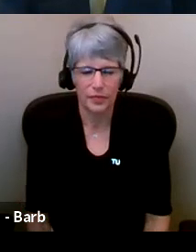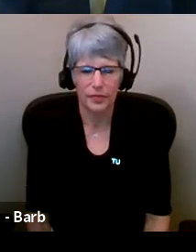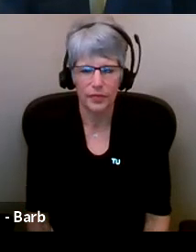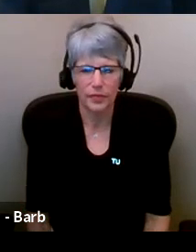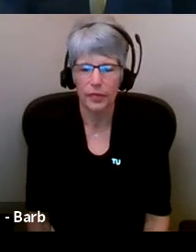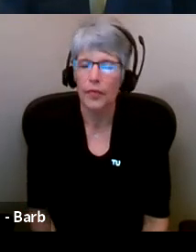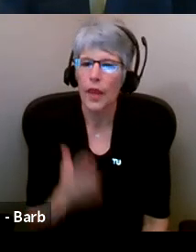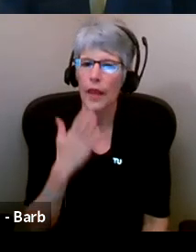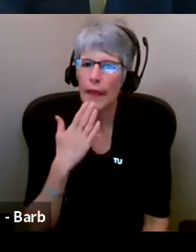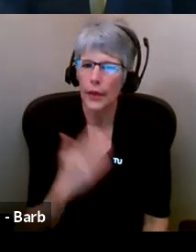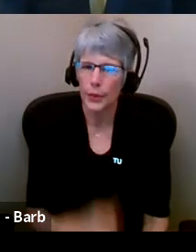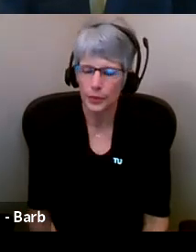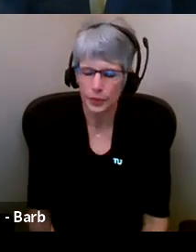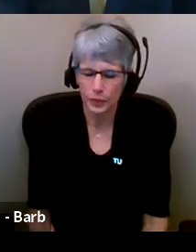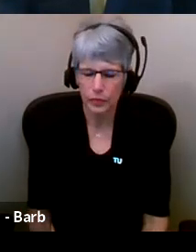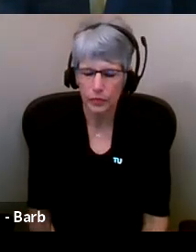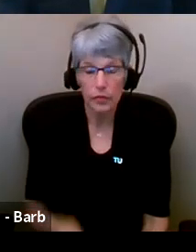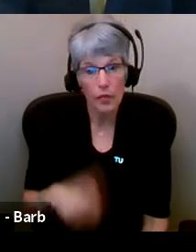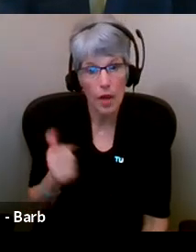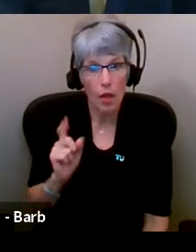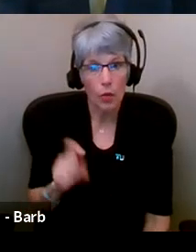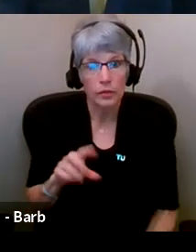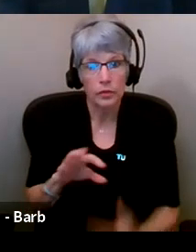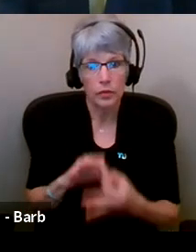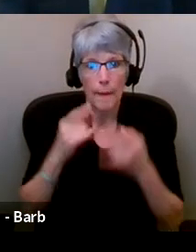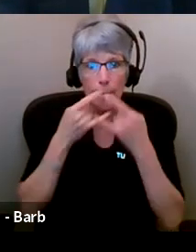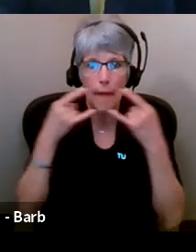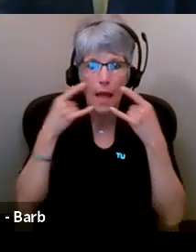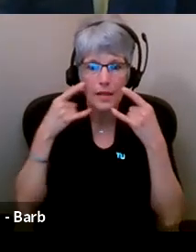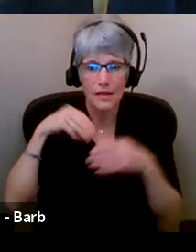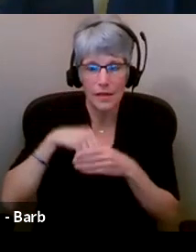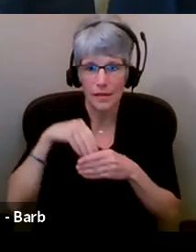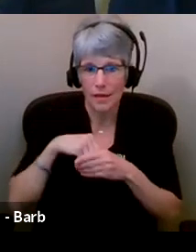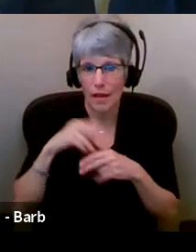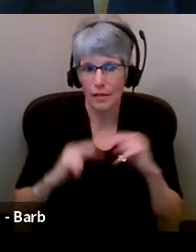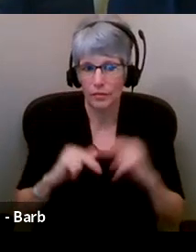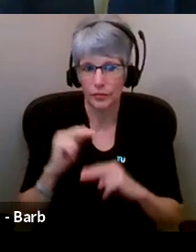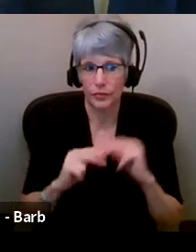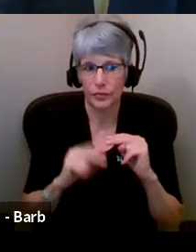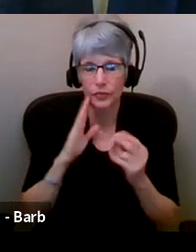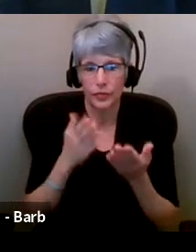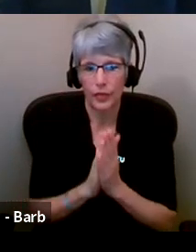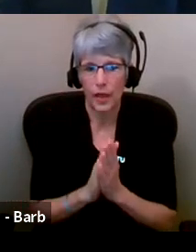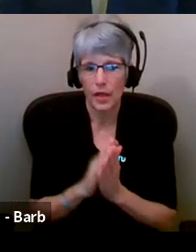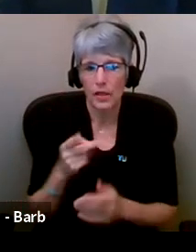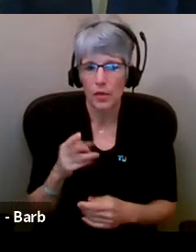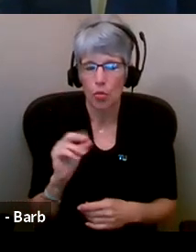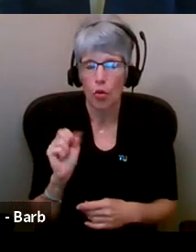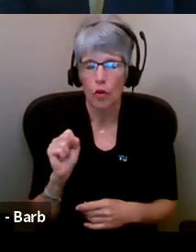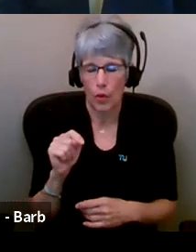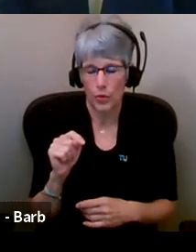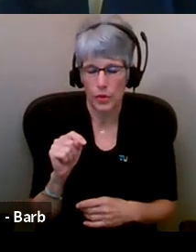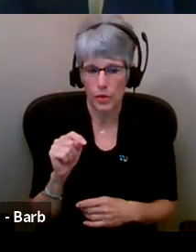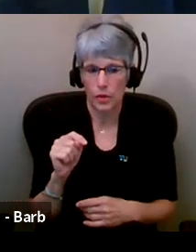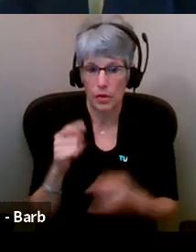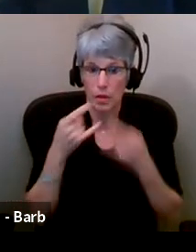Thank you. Another question in regards to masks indoors. I will go to Provost Perreault to provide an update here. Will